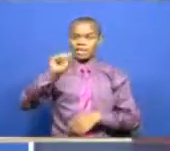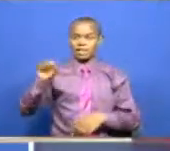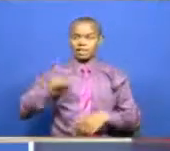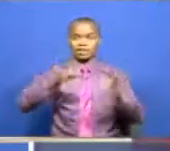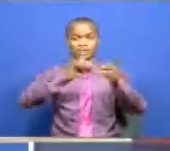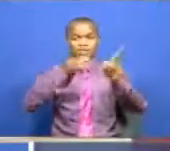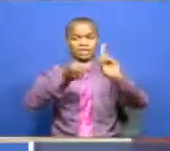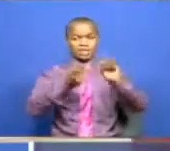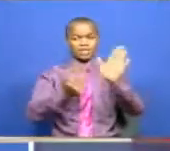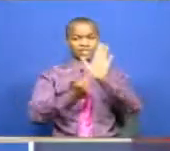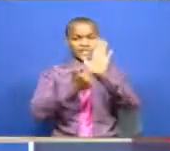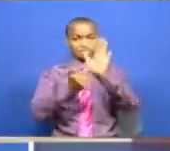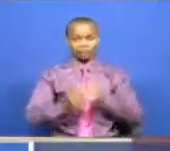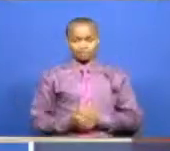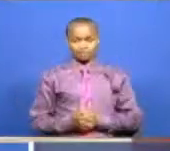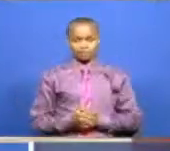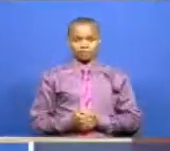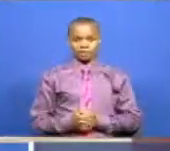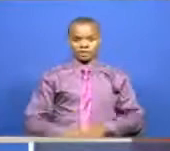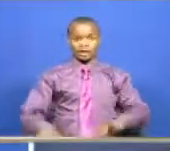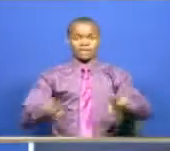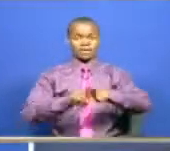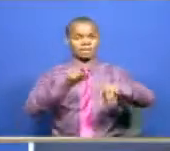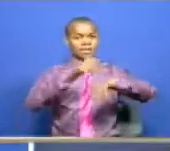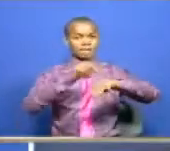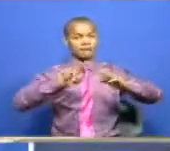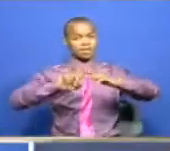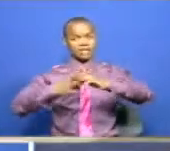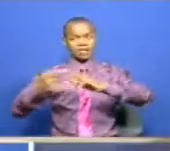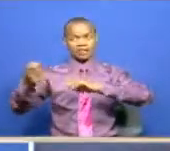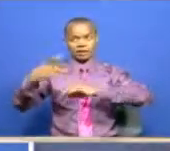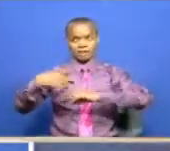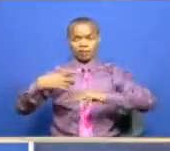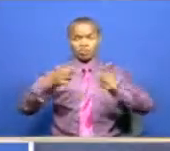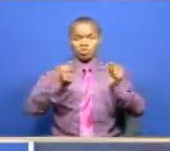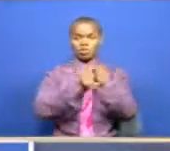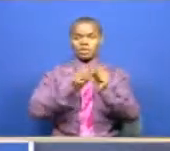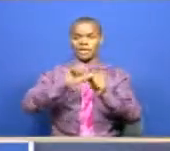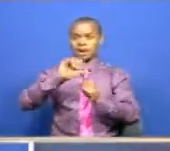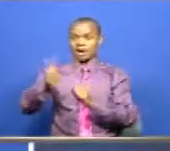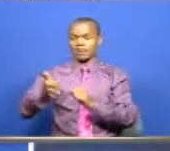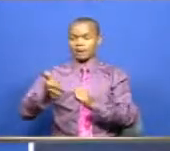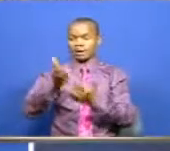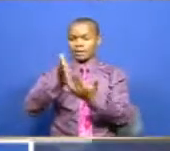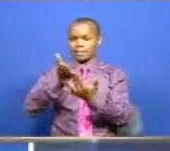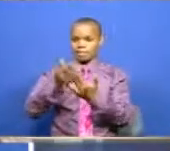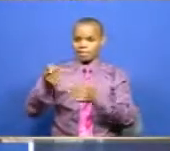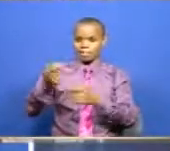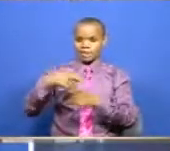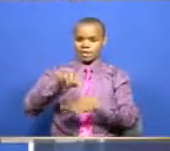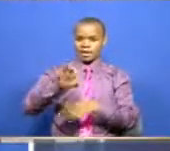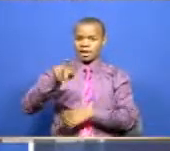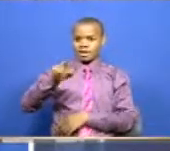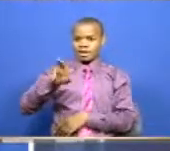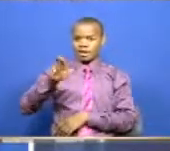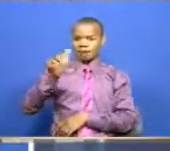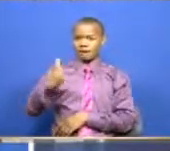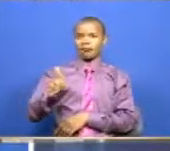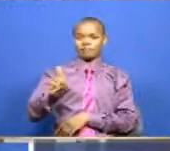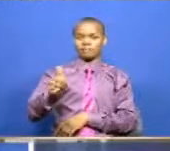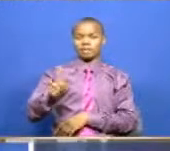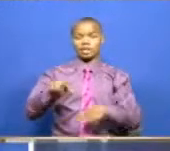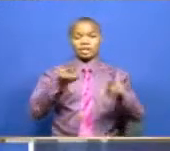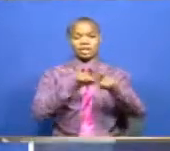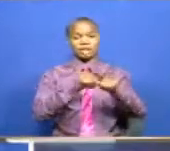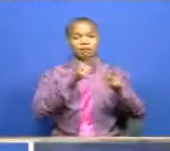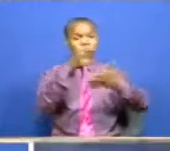The higher pump price adjustment at beginning of this month, coupled with another increase mid-month by Energy and Petroleum Regulatory Authority, saw